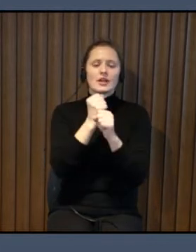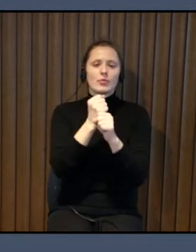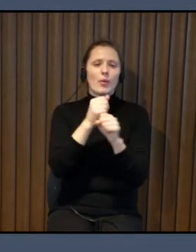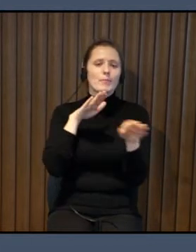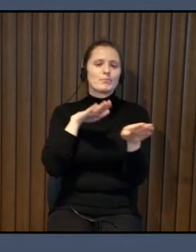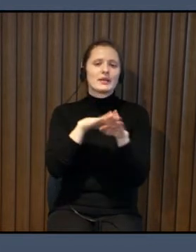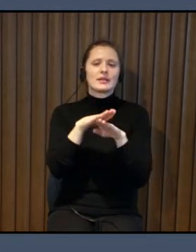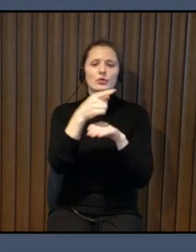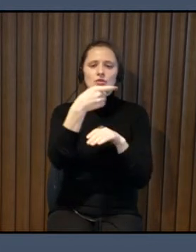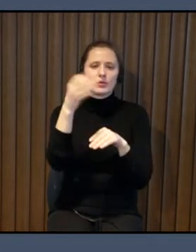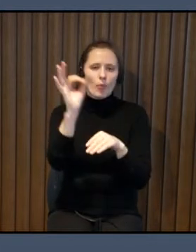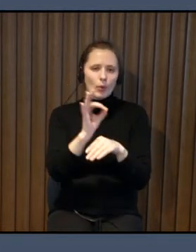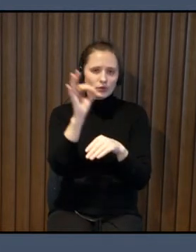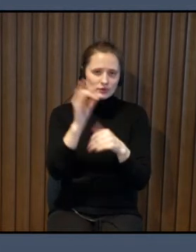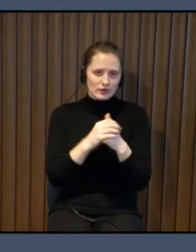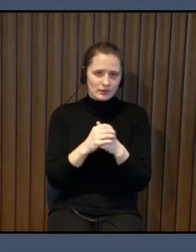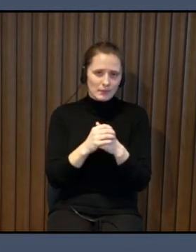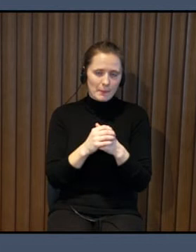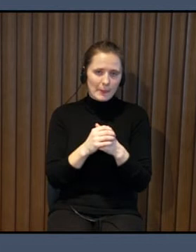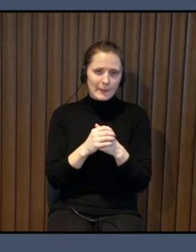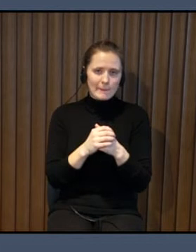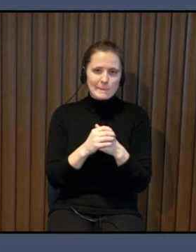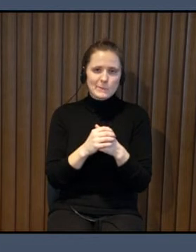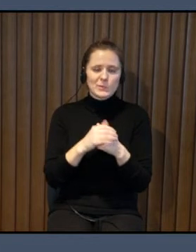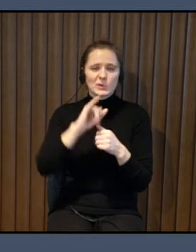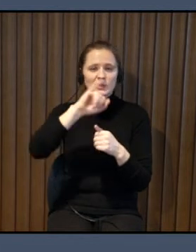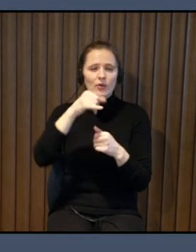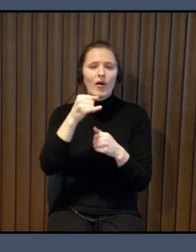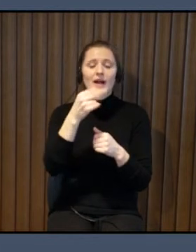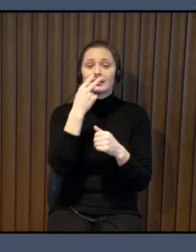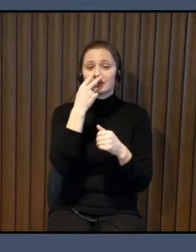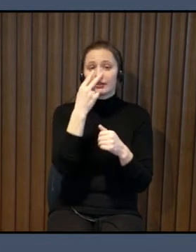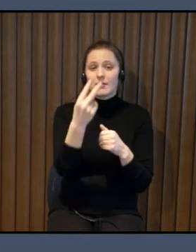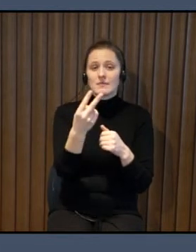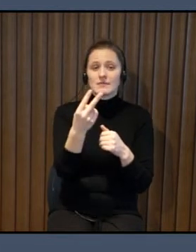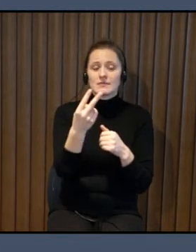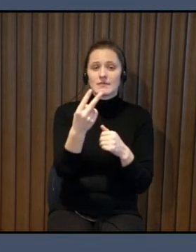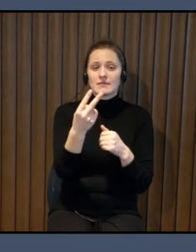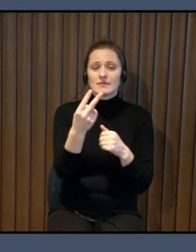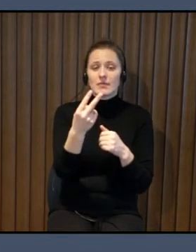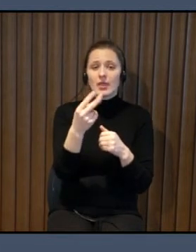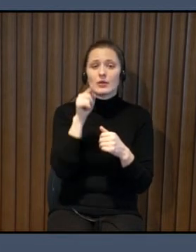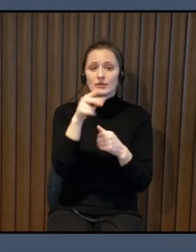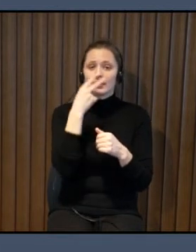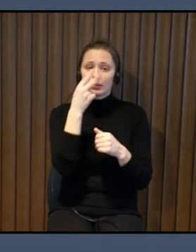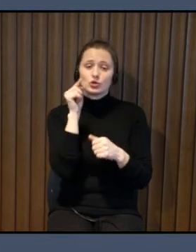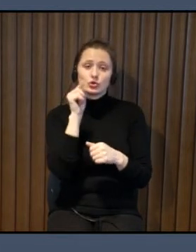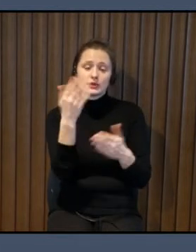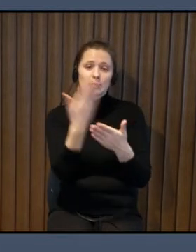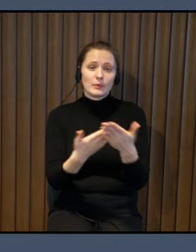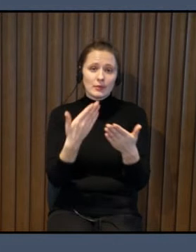everything as it should be, and whether we have trained our staff